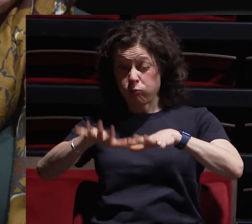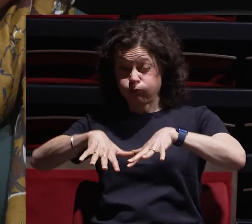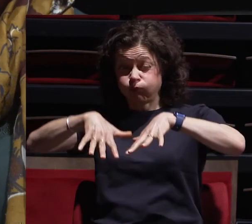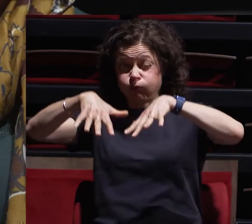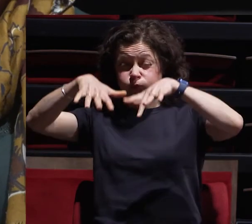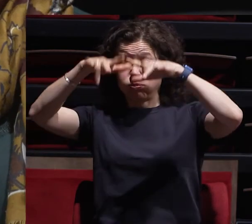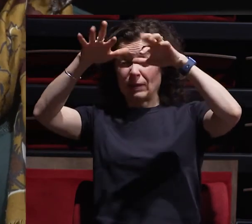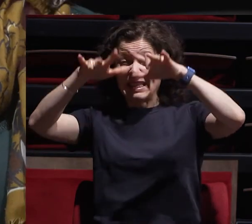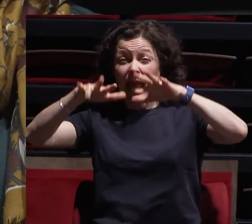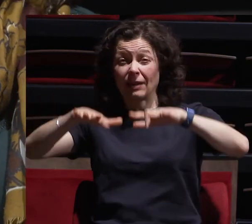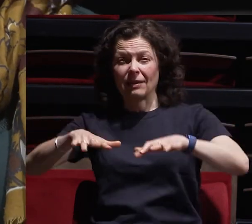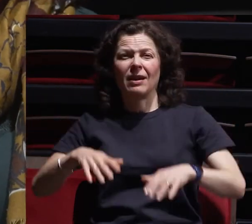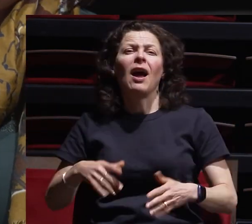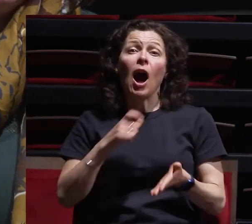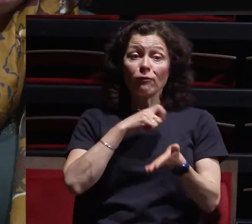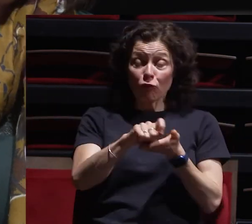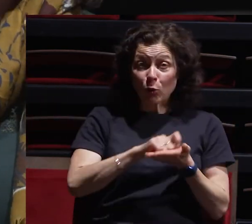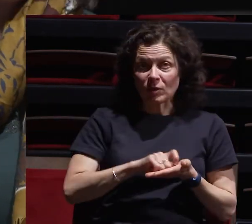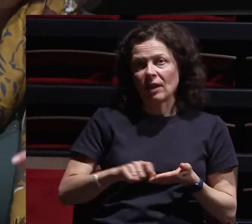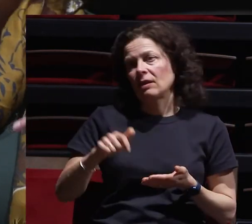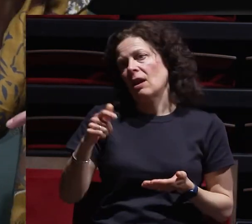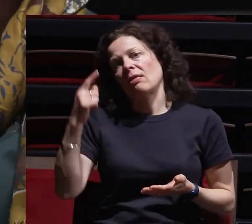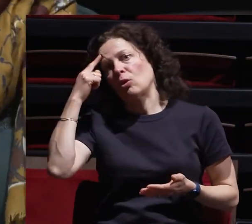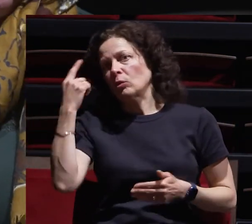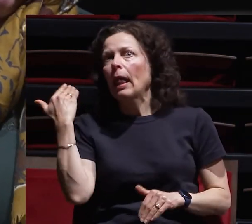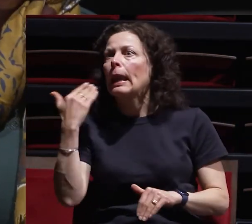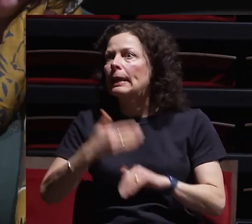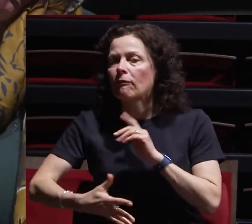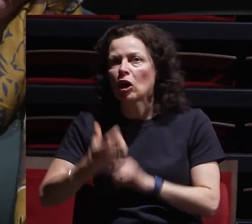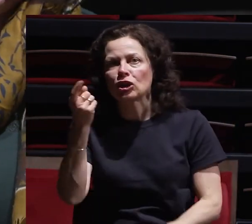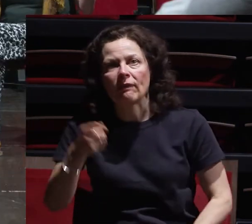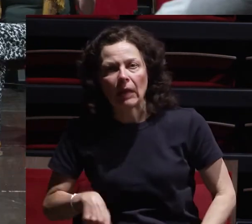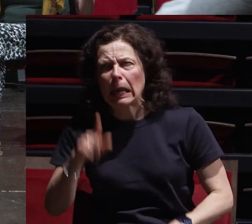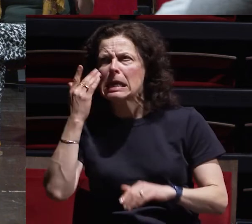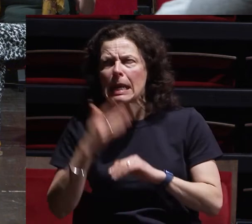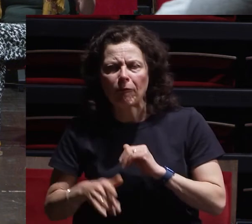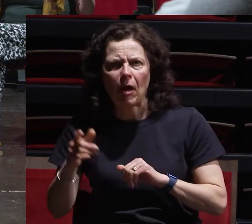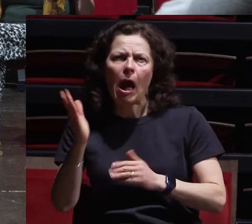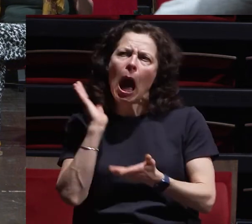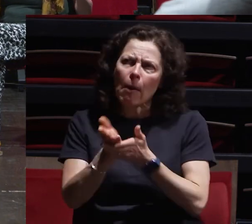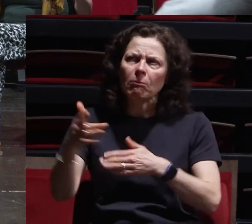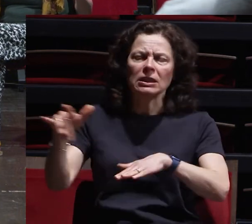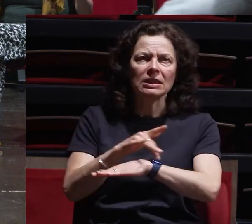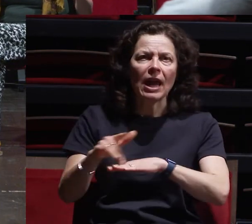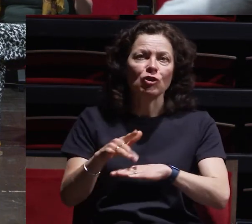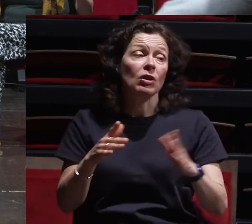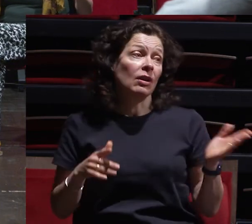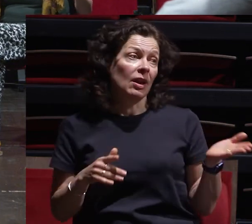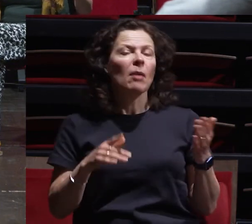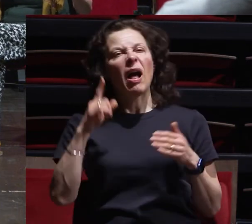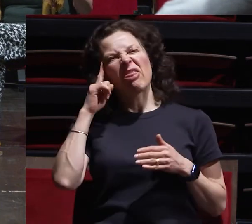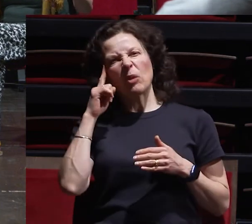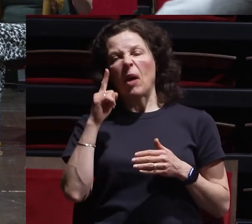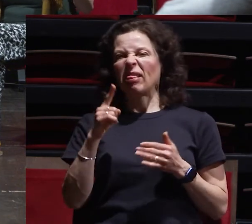sand. I mean, and I wrote that. I know no one's ever actually going to be able to do that or stage that, really. Although we got pretty close.